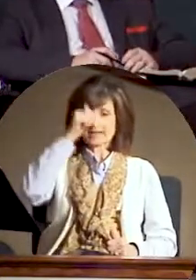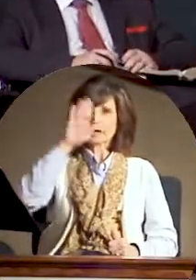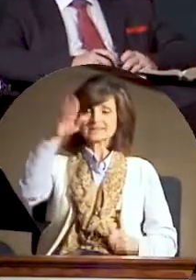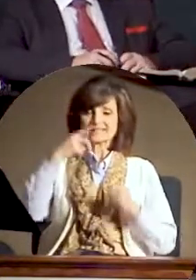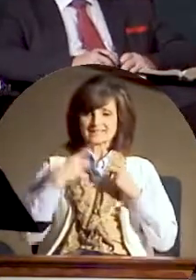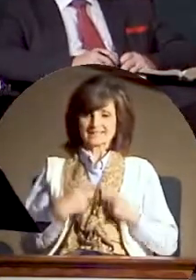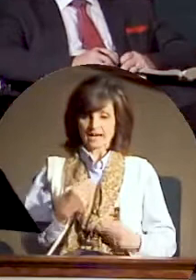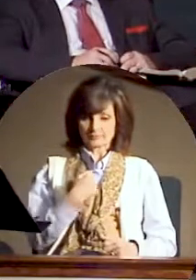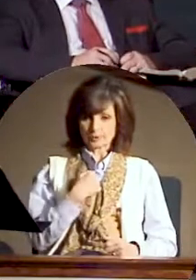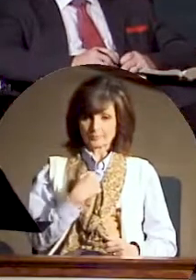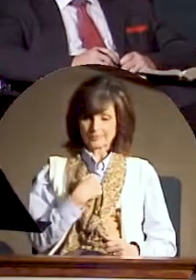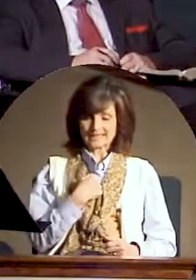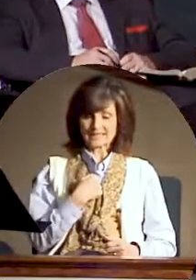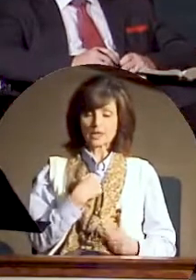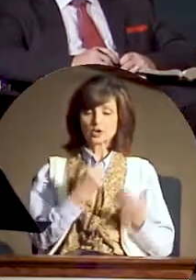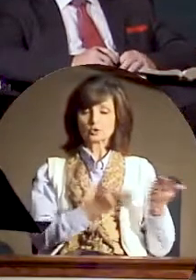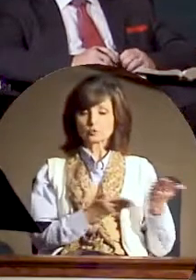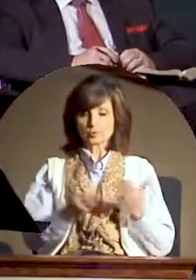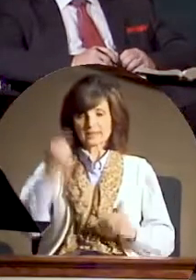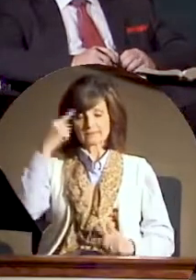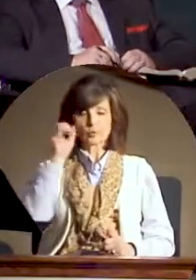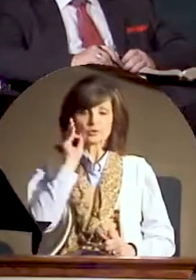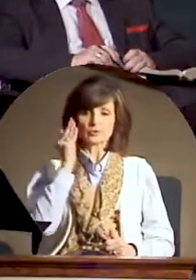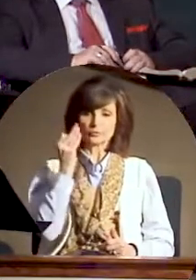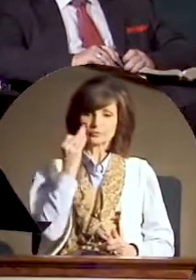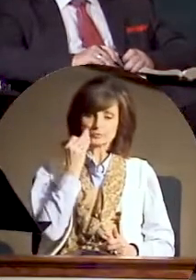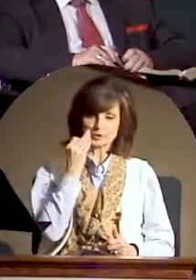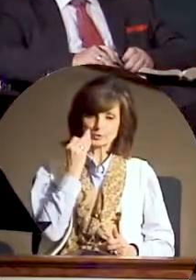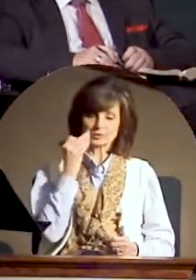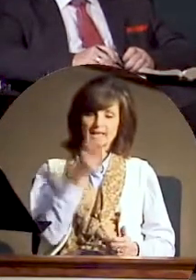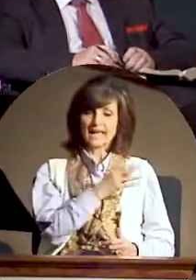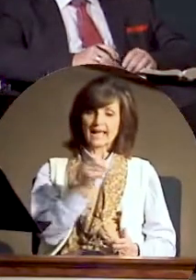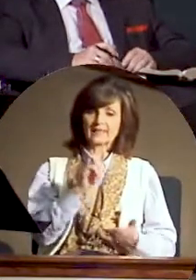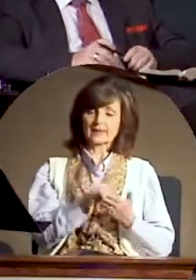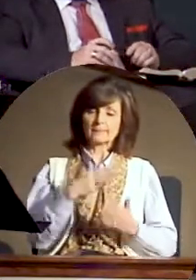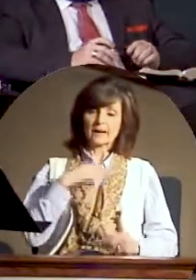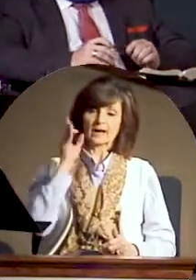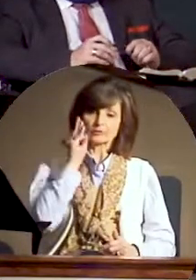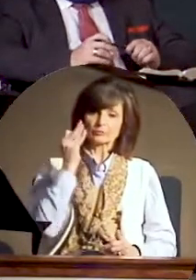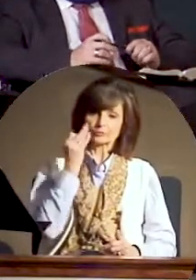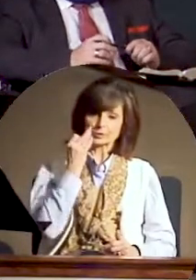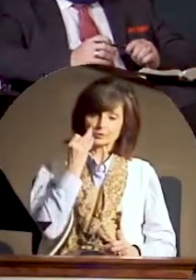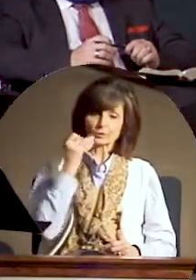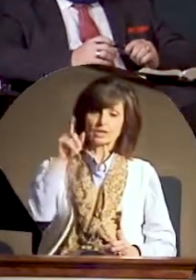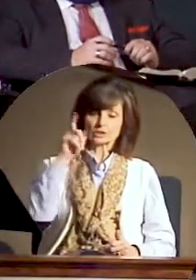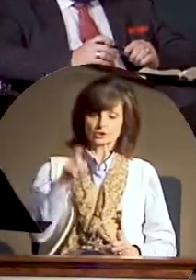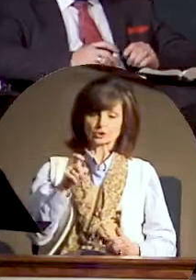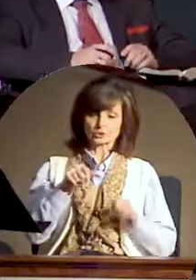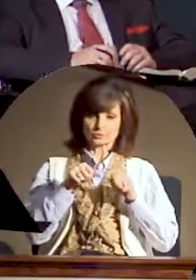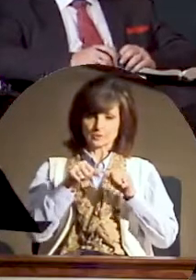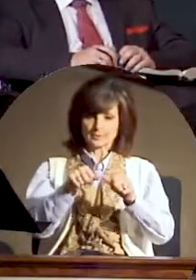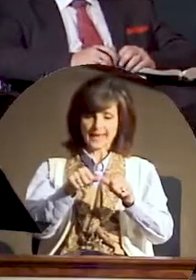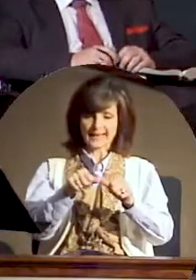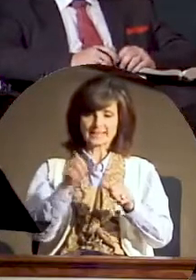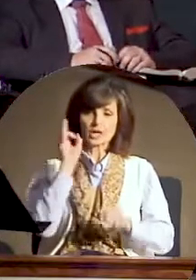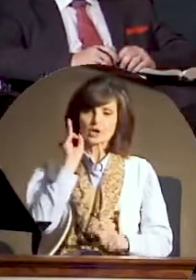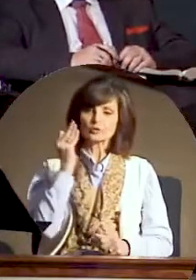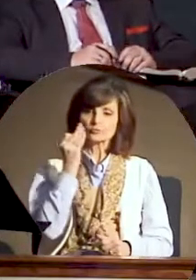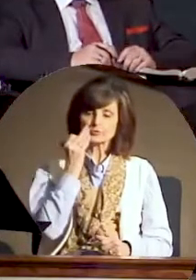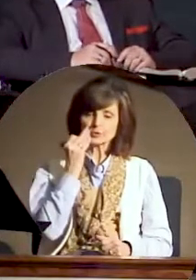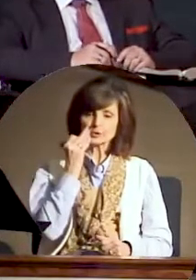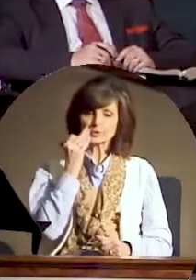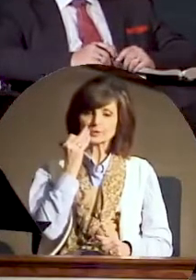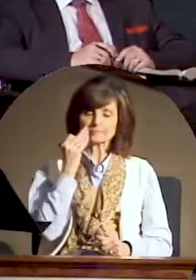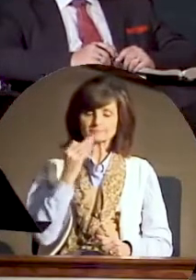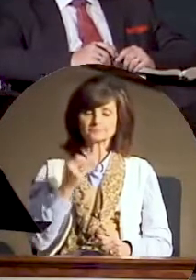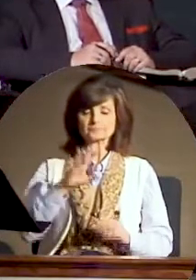me to bring forth fruit. And that my fruit should remain. Fruit is the